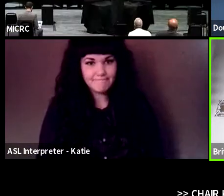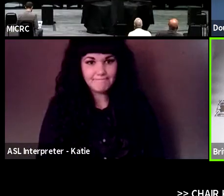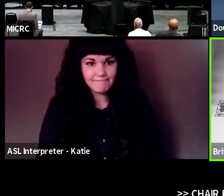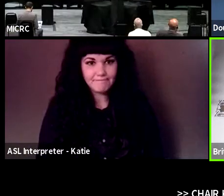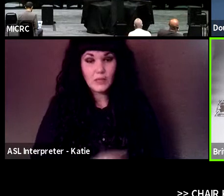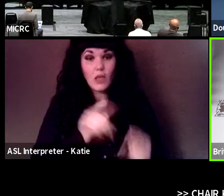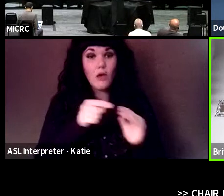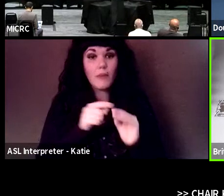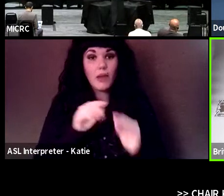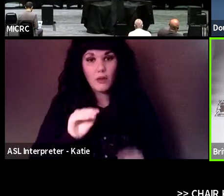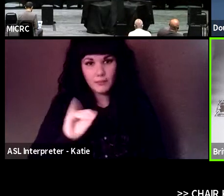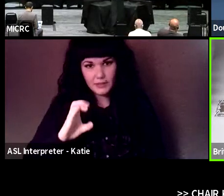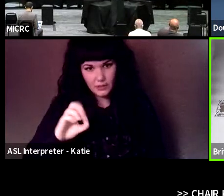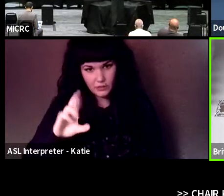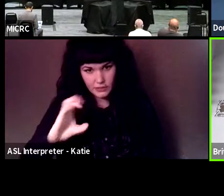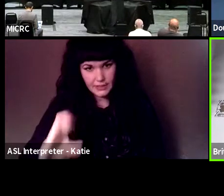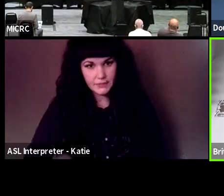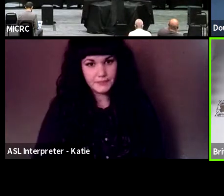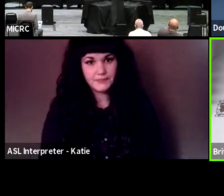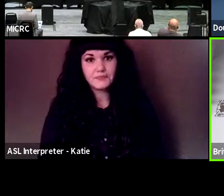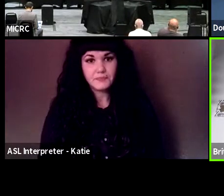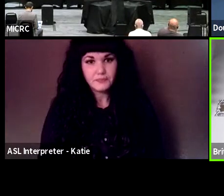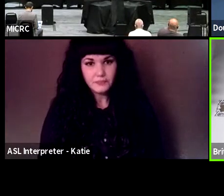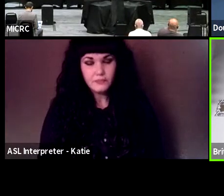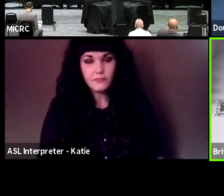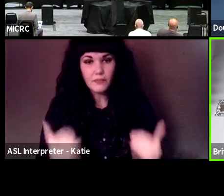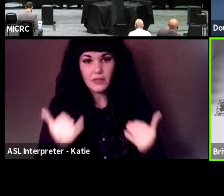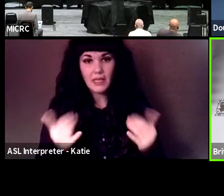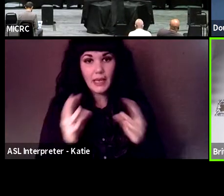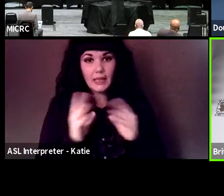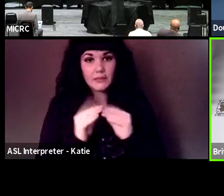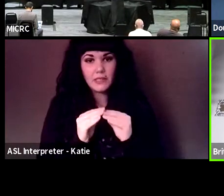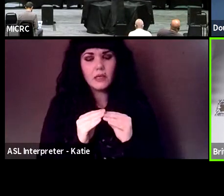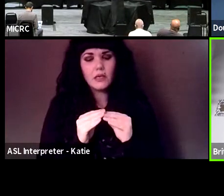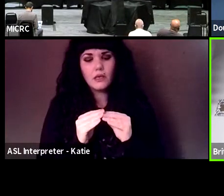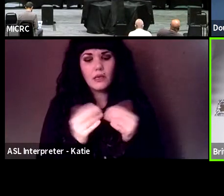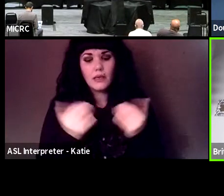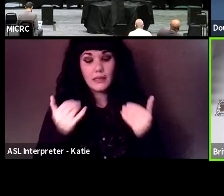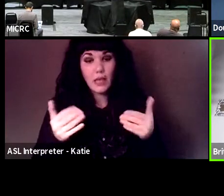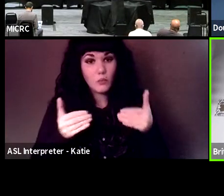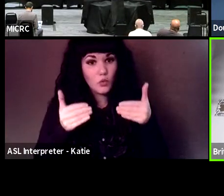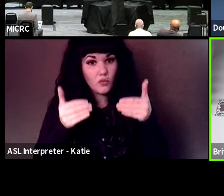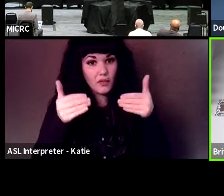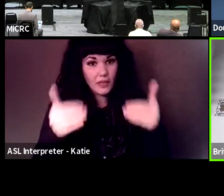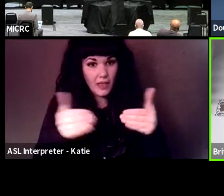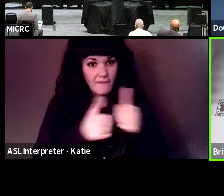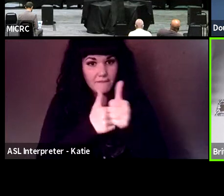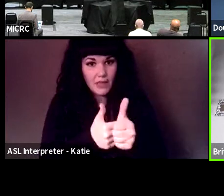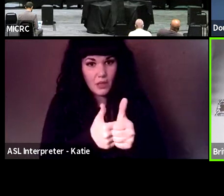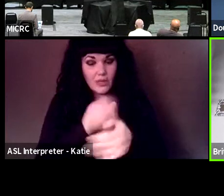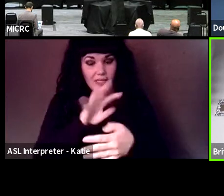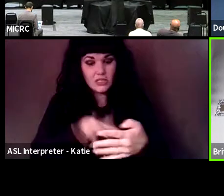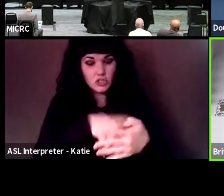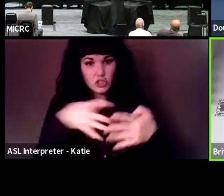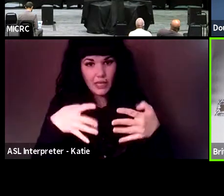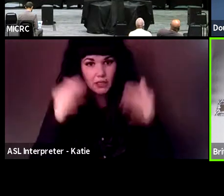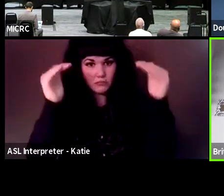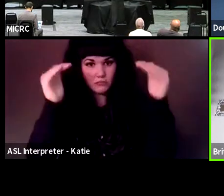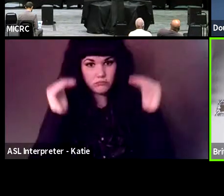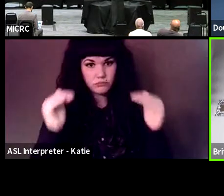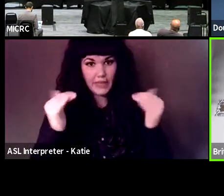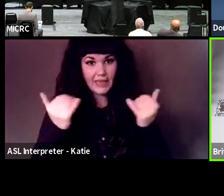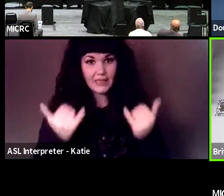about the MICRC to today's meeting. Moving on in our agenda, we'll now have